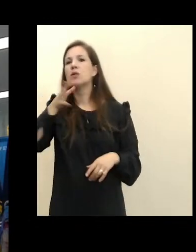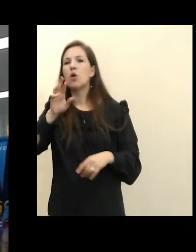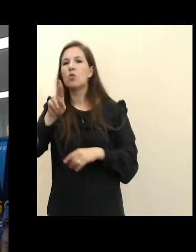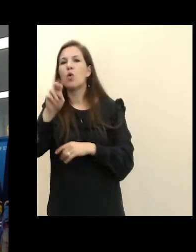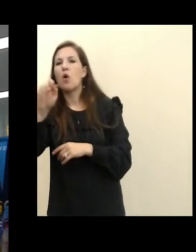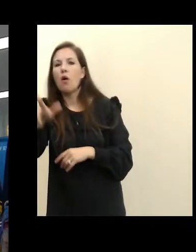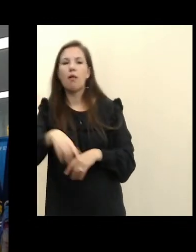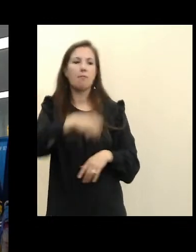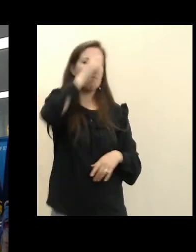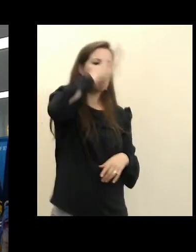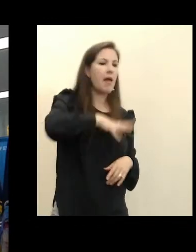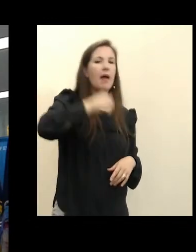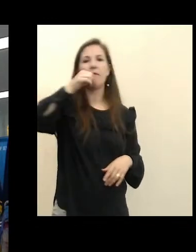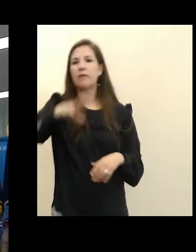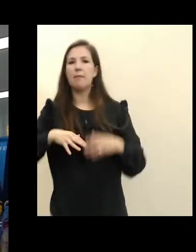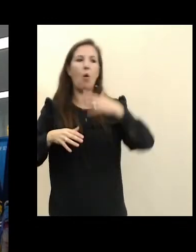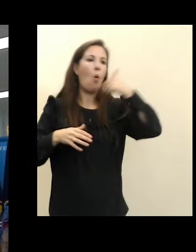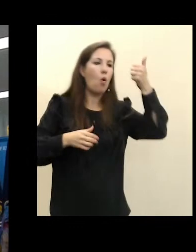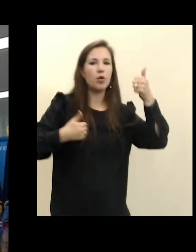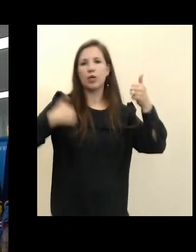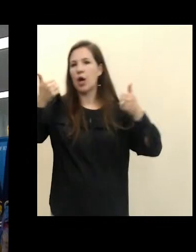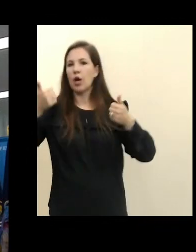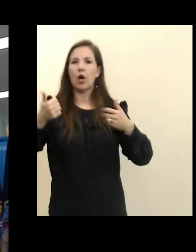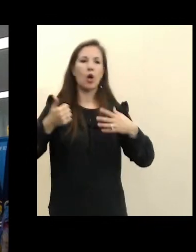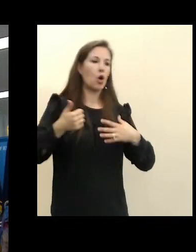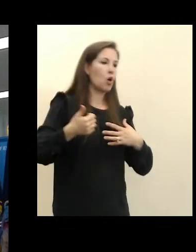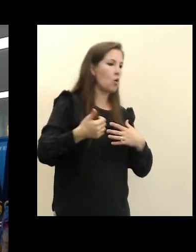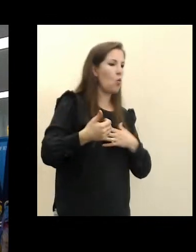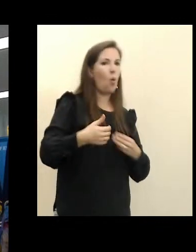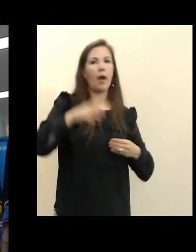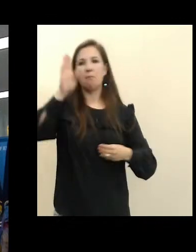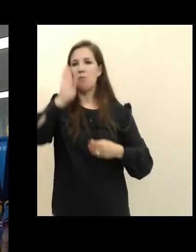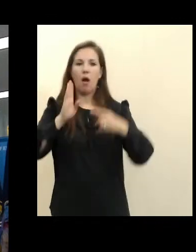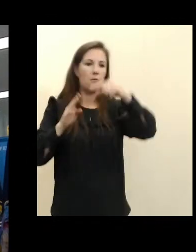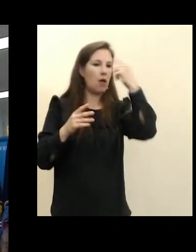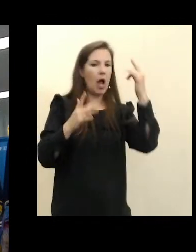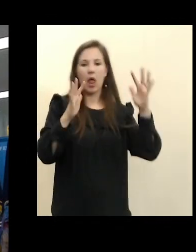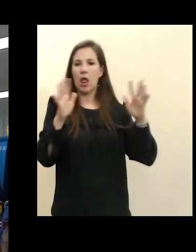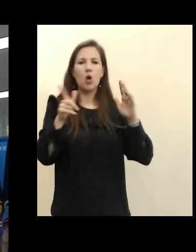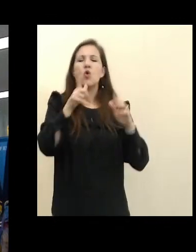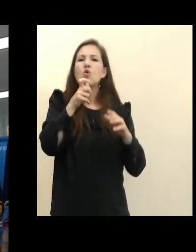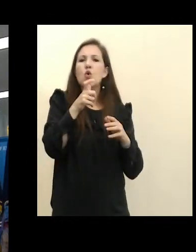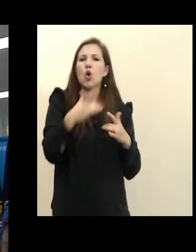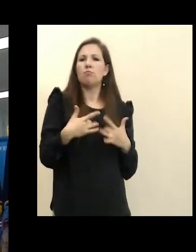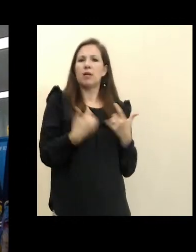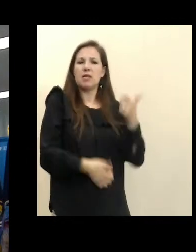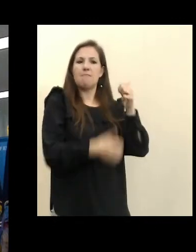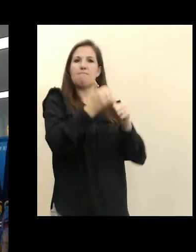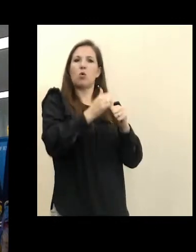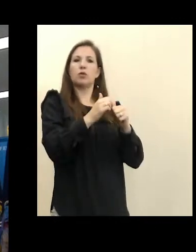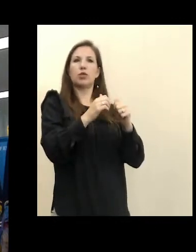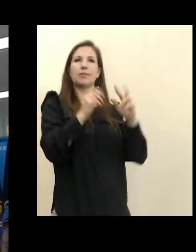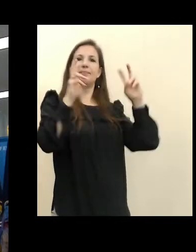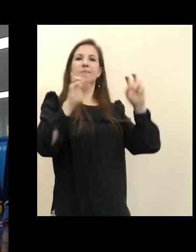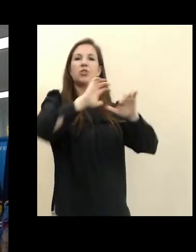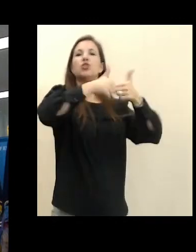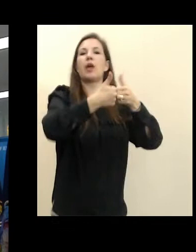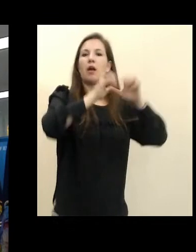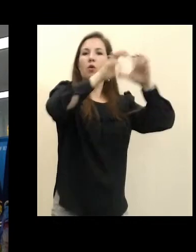Is it female? Is it older? Is it younger? Is it white, brown, black? I mean, who are we talking about that is the most challenging